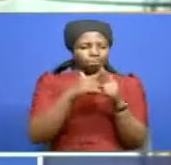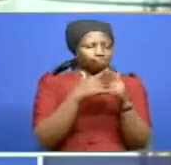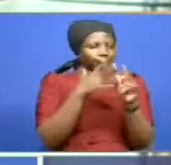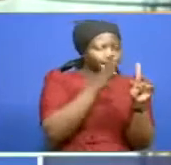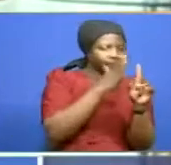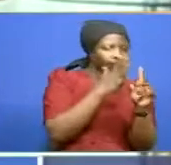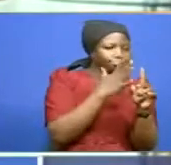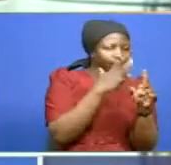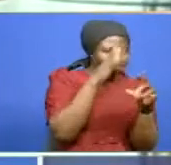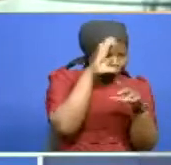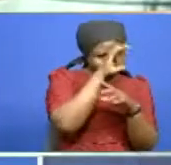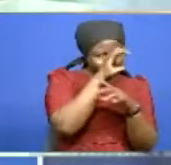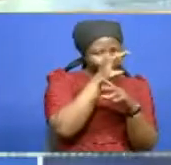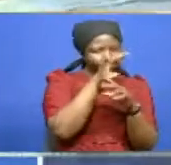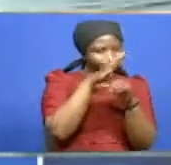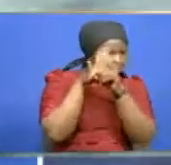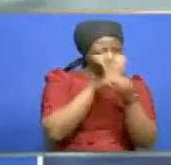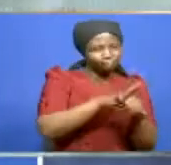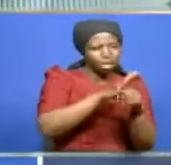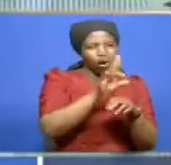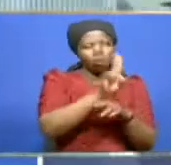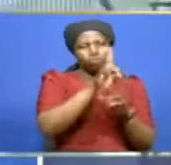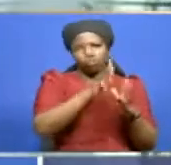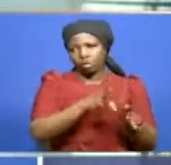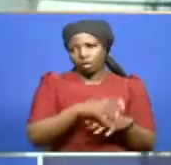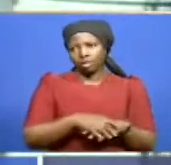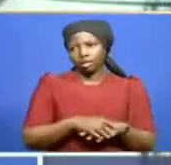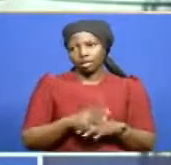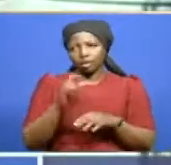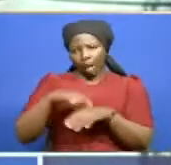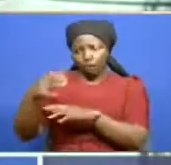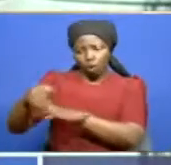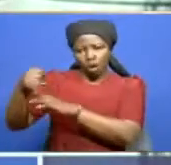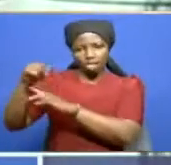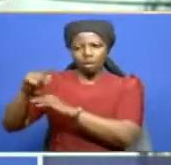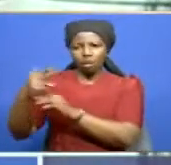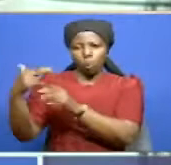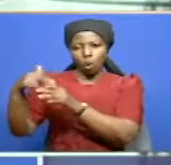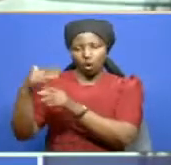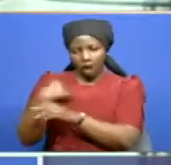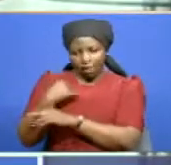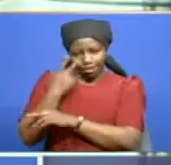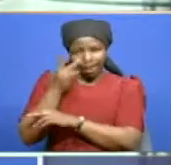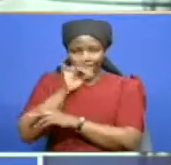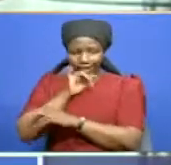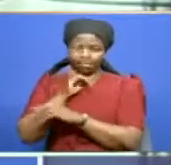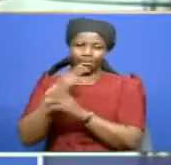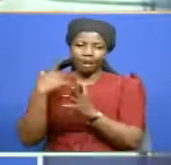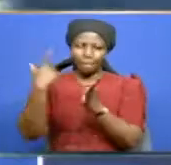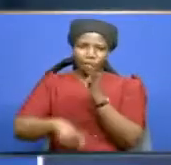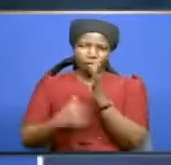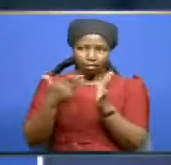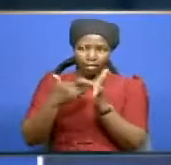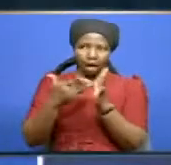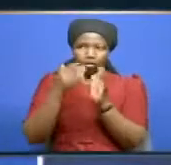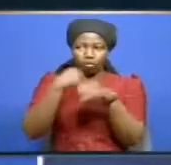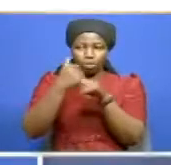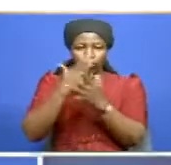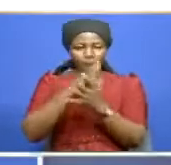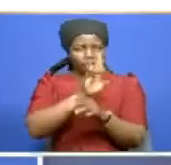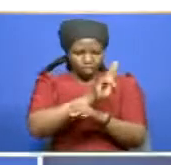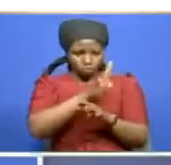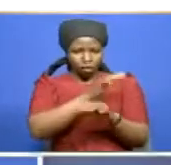be hoarding that stock for speculative reasons, you have seen the penalties that we have stipulated there. And this is to ensure that the consumer is also